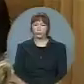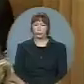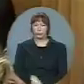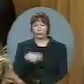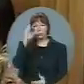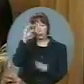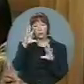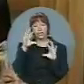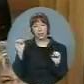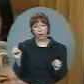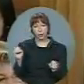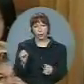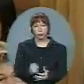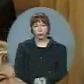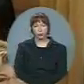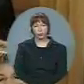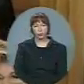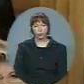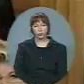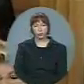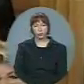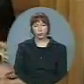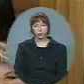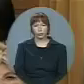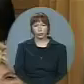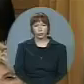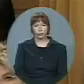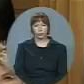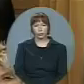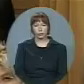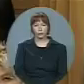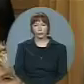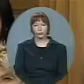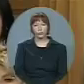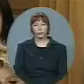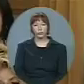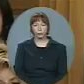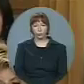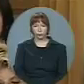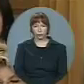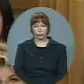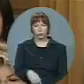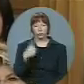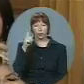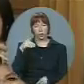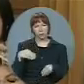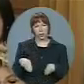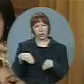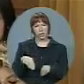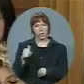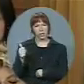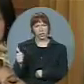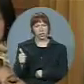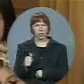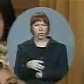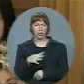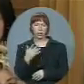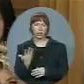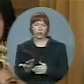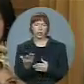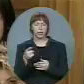policy. Well, the Prime Minister is busy rigging the courts. Thousands of jobs are being lost in our auto and manufacturing